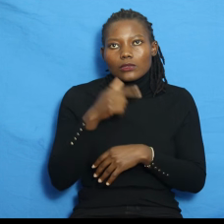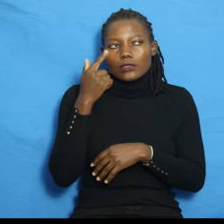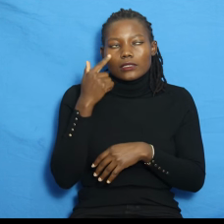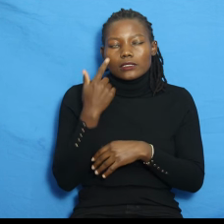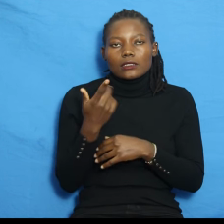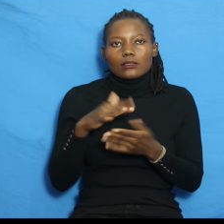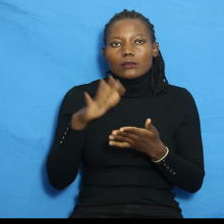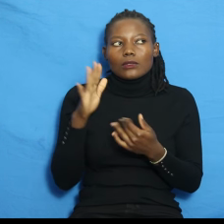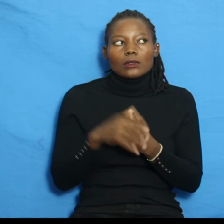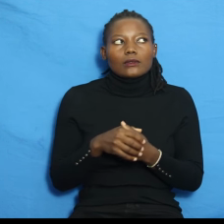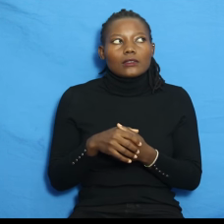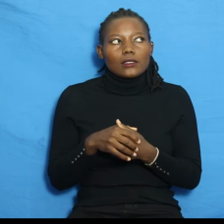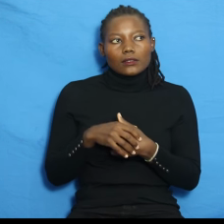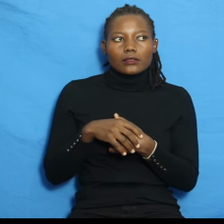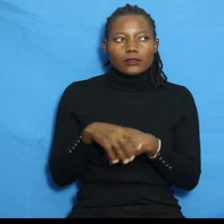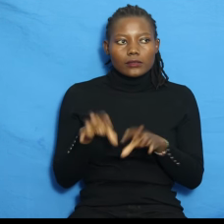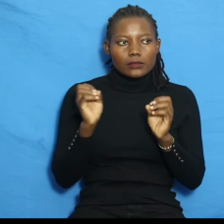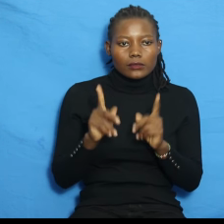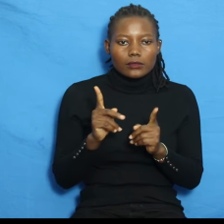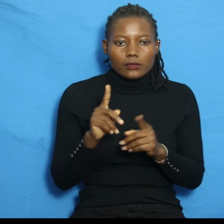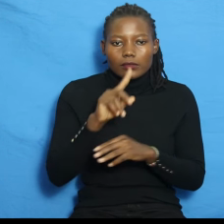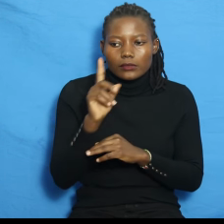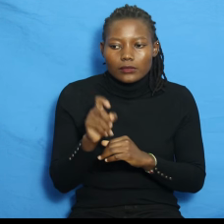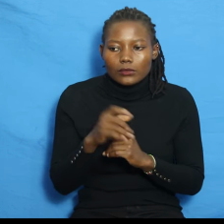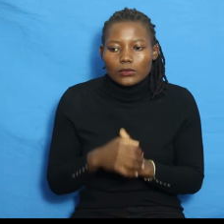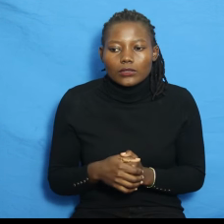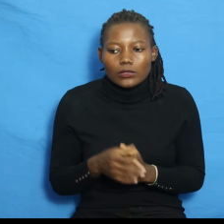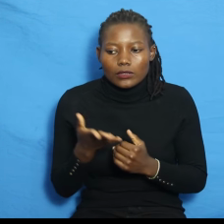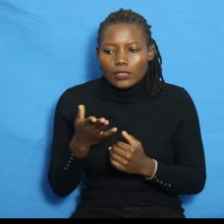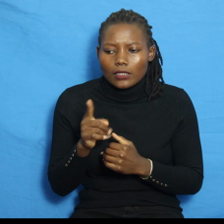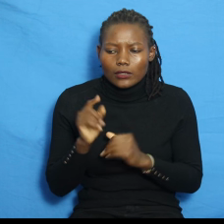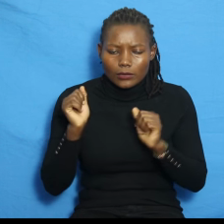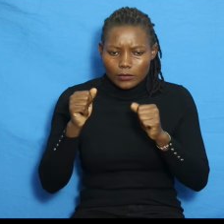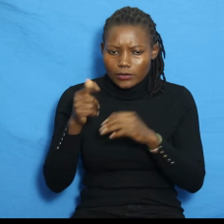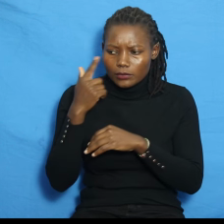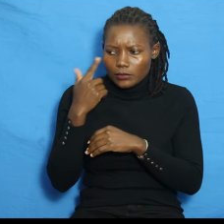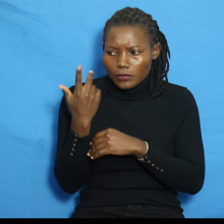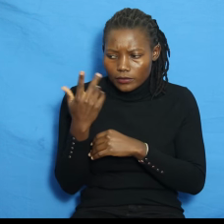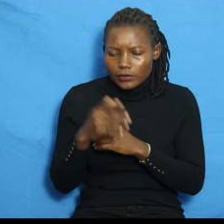others. All right, there's a question in the chat box. Are you able to?